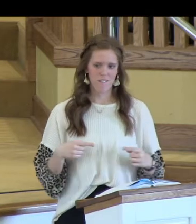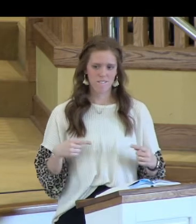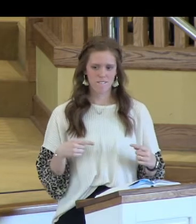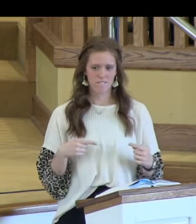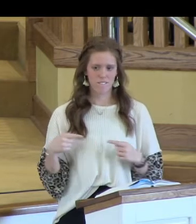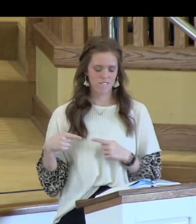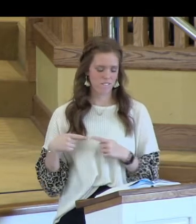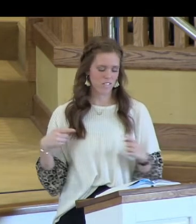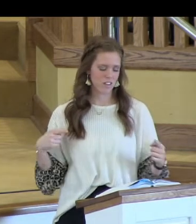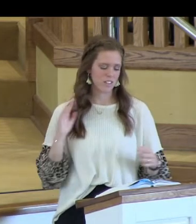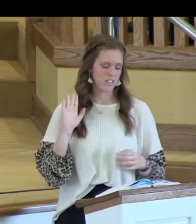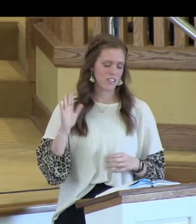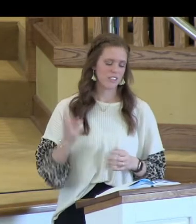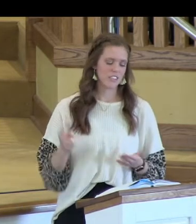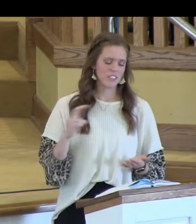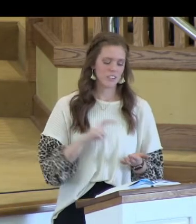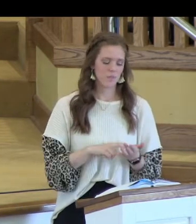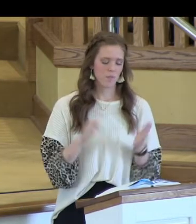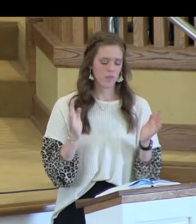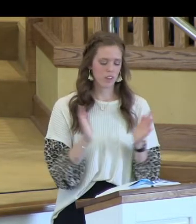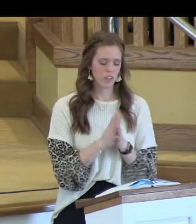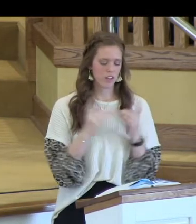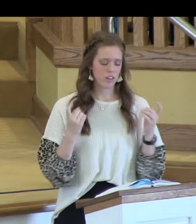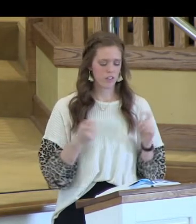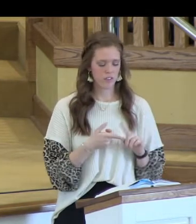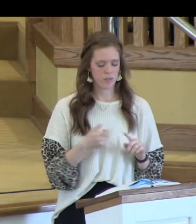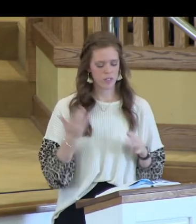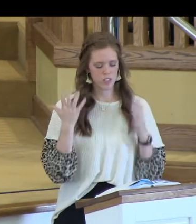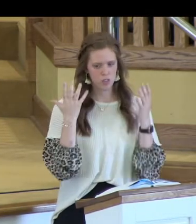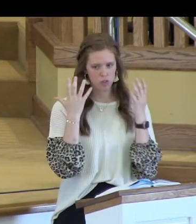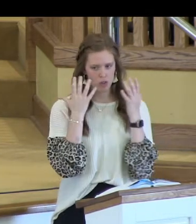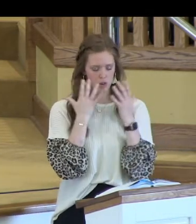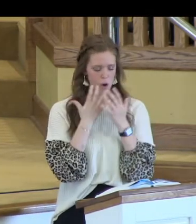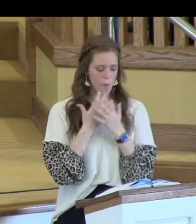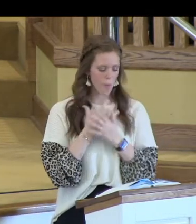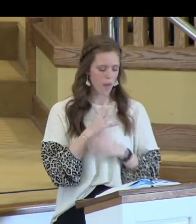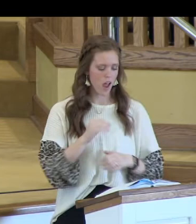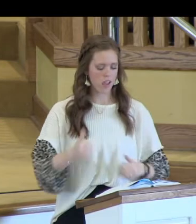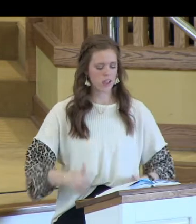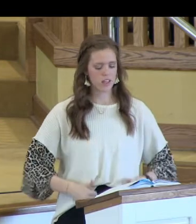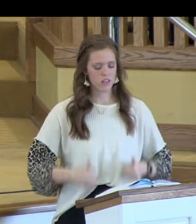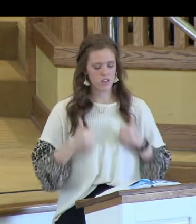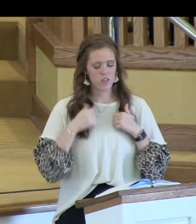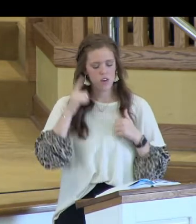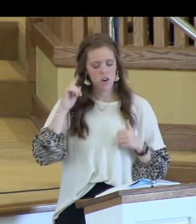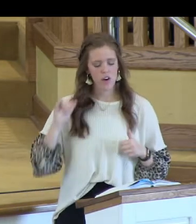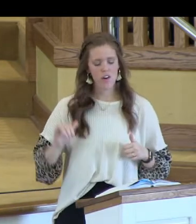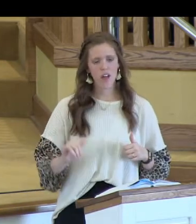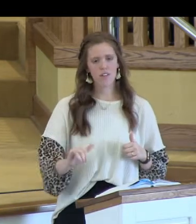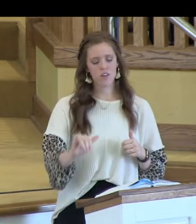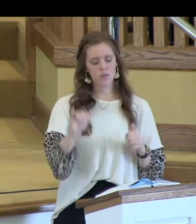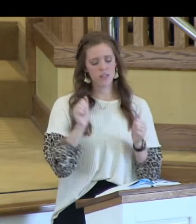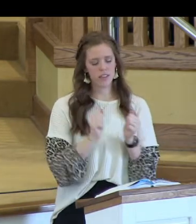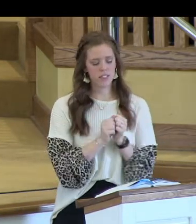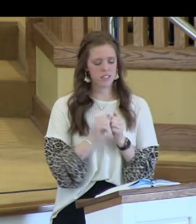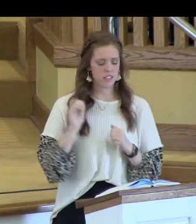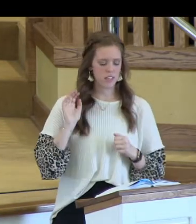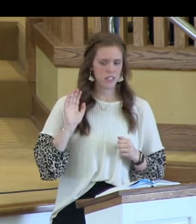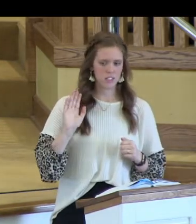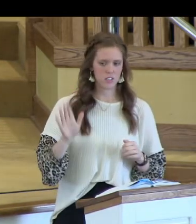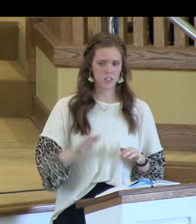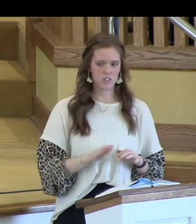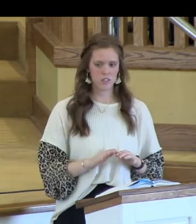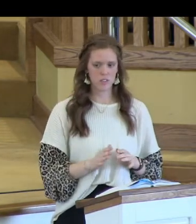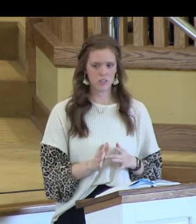foes. He arose a victor from the dark domain, and he lives forever with his